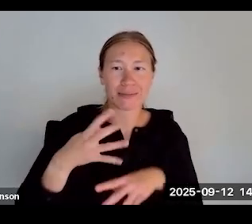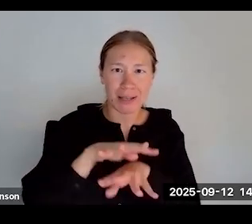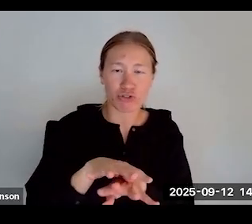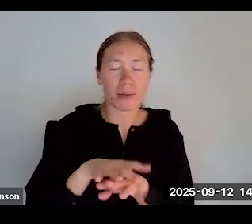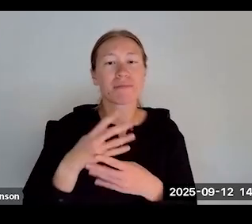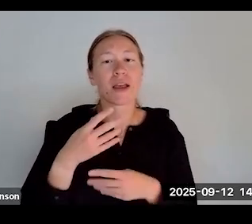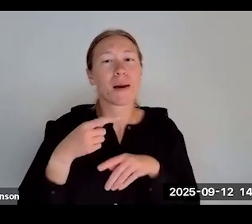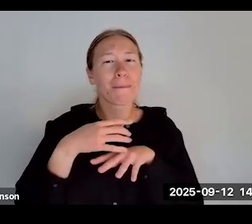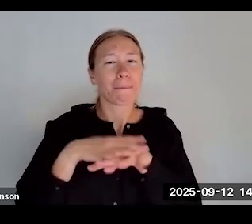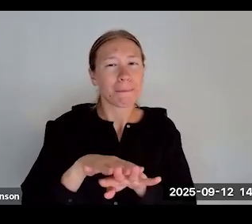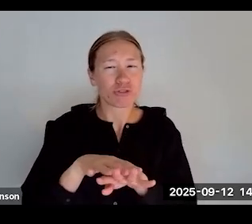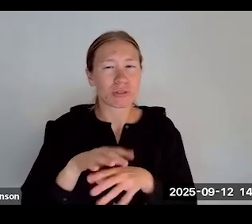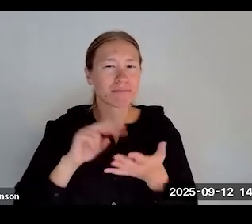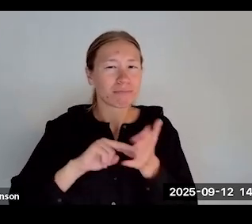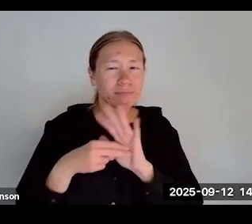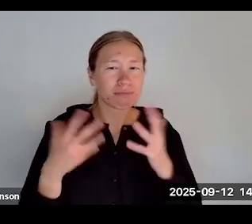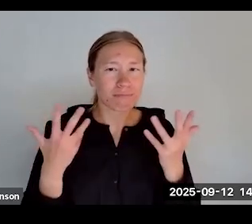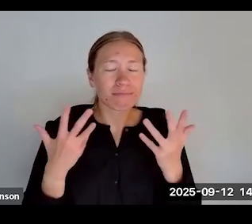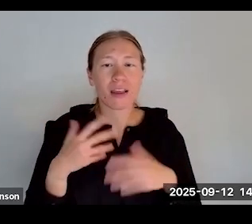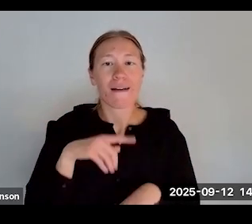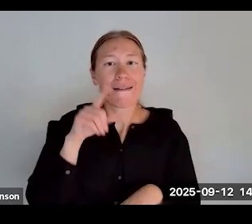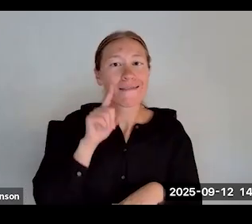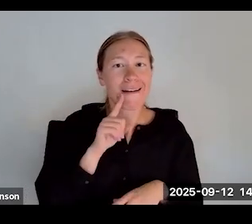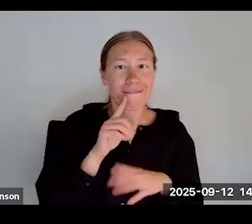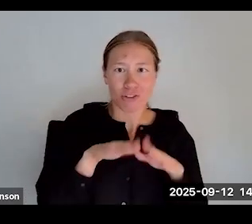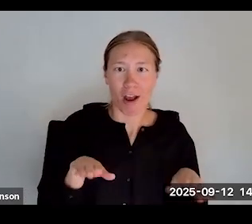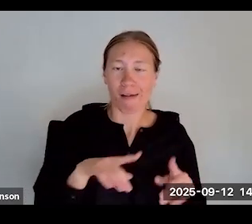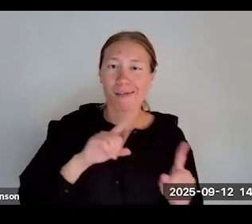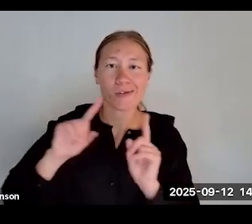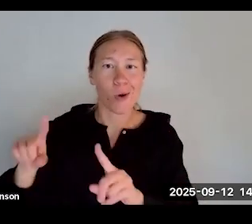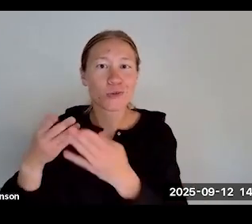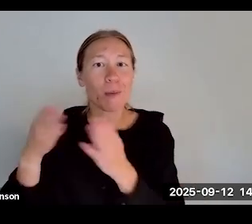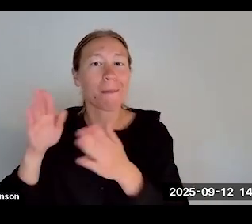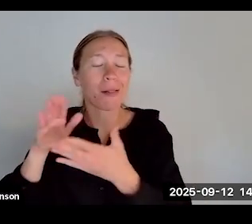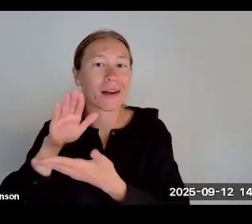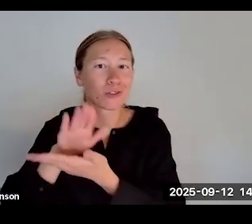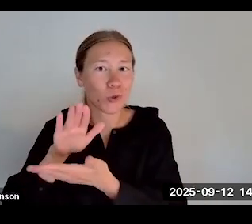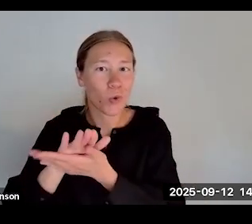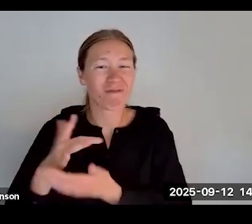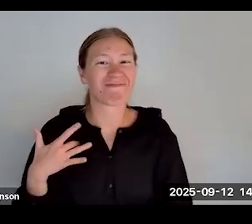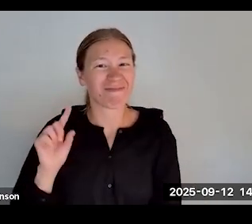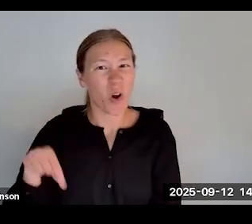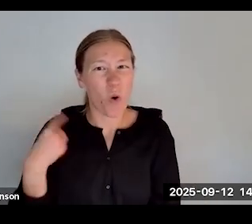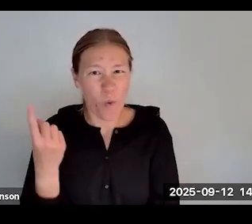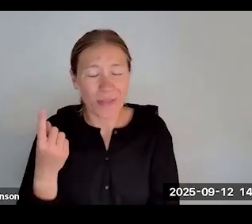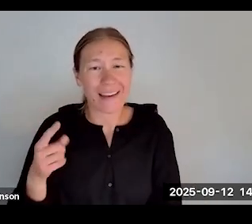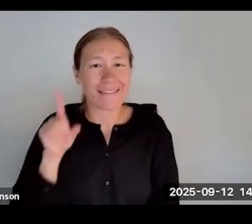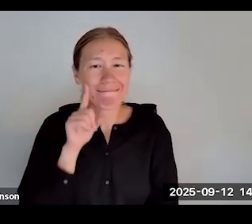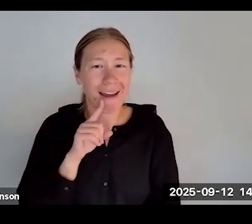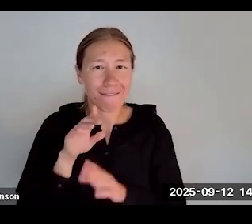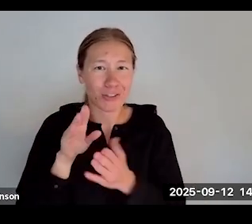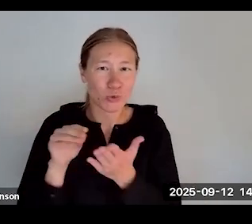public school and receives their education through an interpreter. They are often the only deaf child in the entire